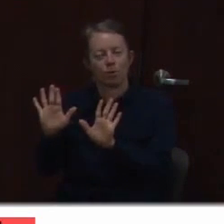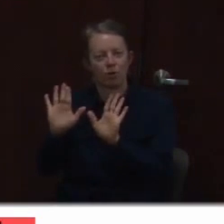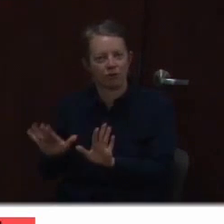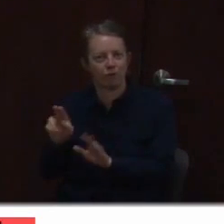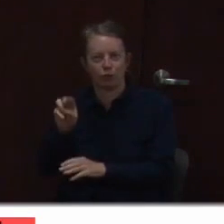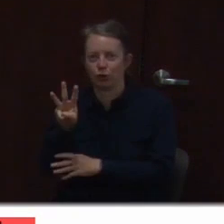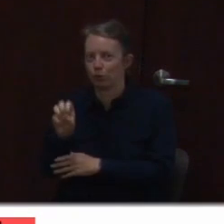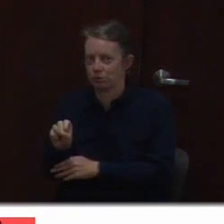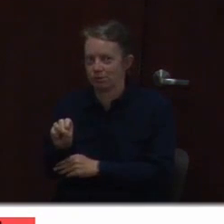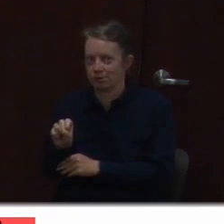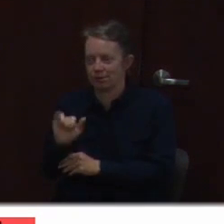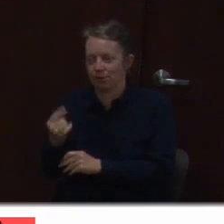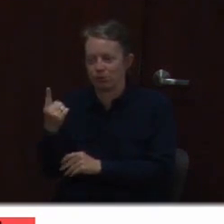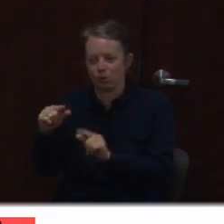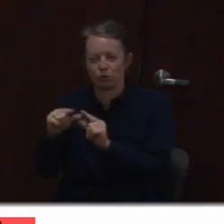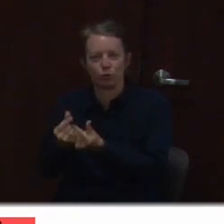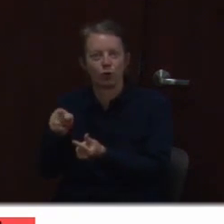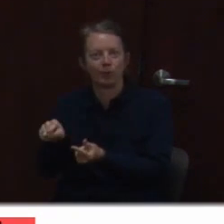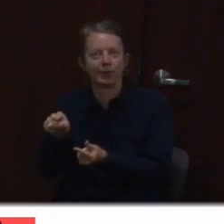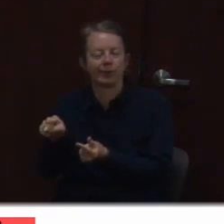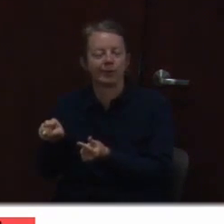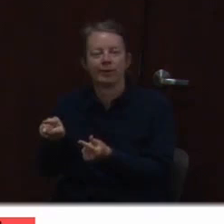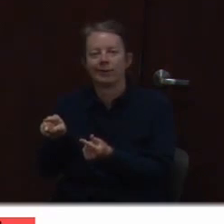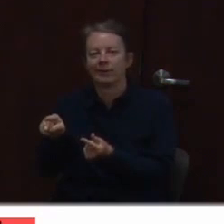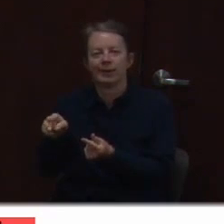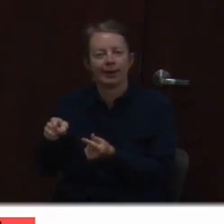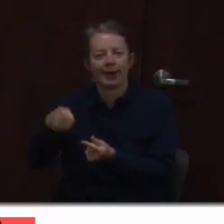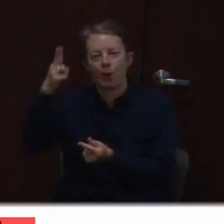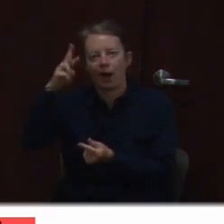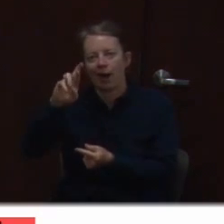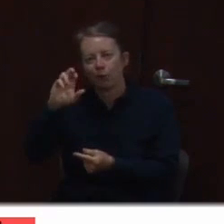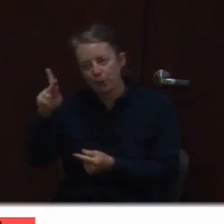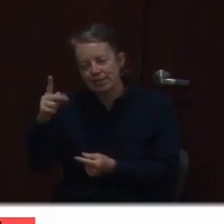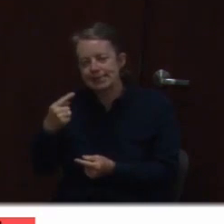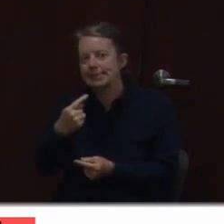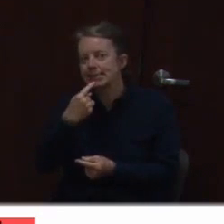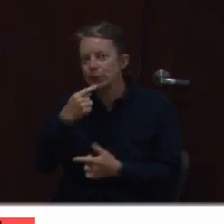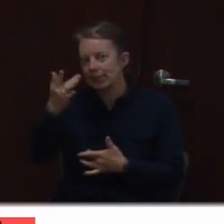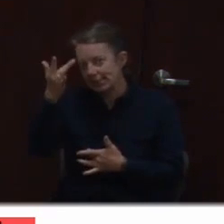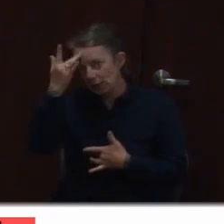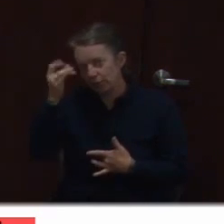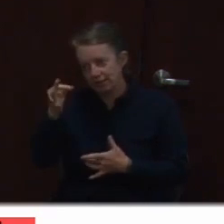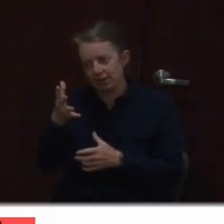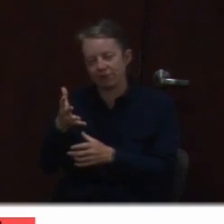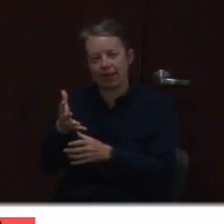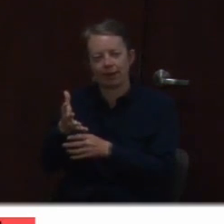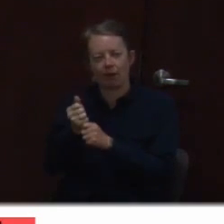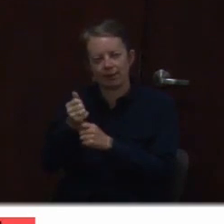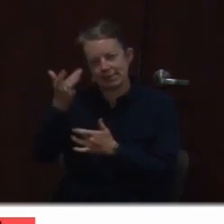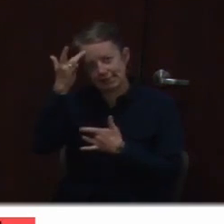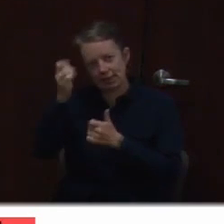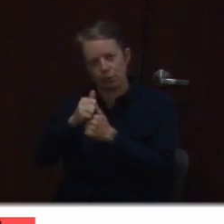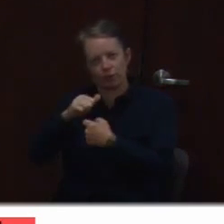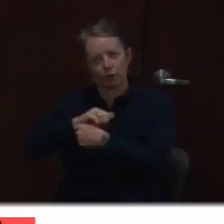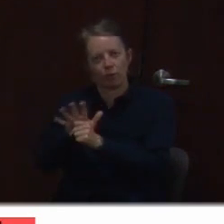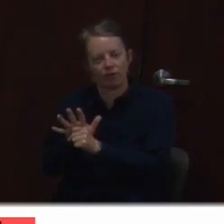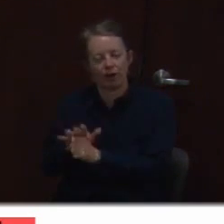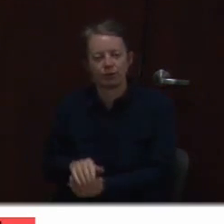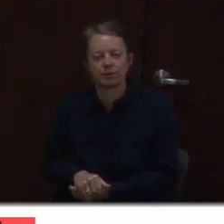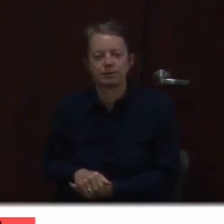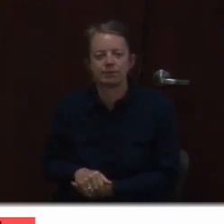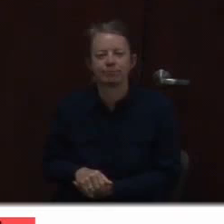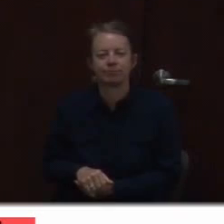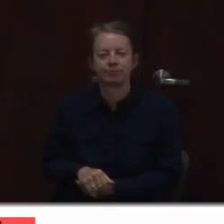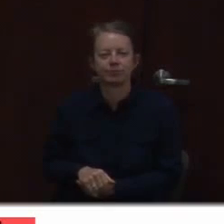as that was one of our groups with the highest risk of severe illness if they were to contract COVID-19. And on the state